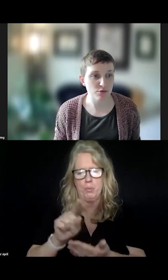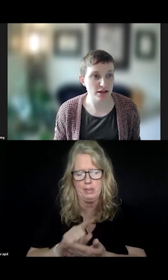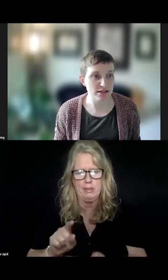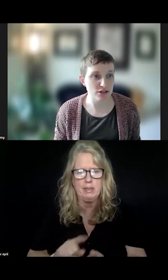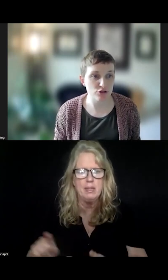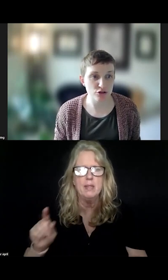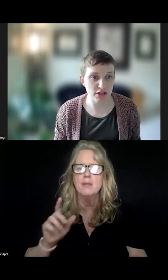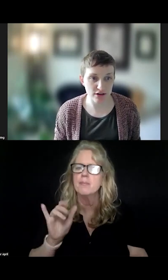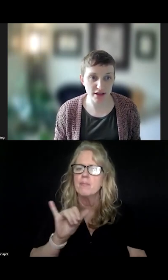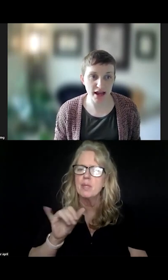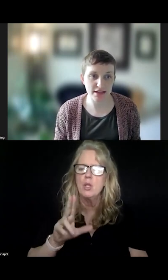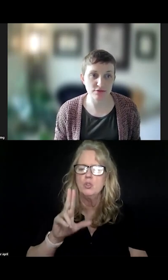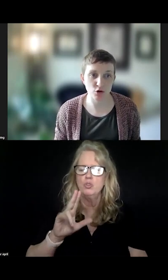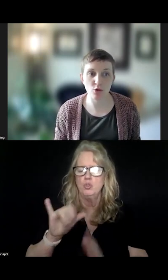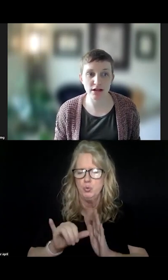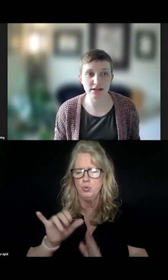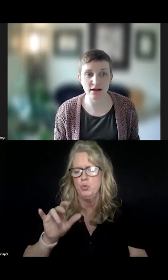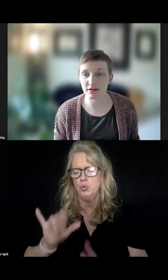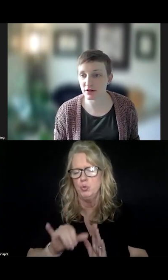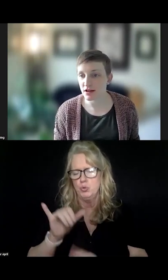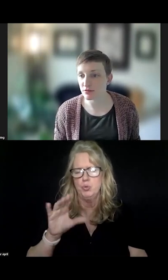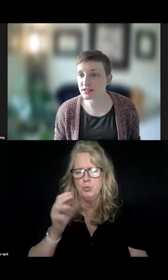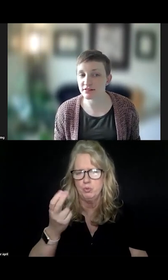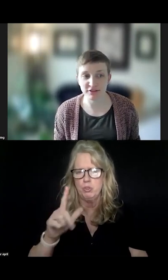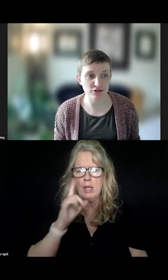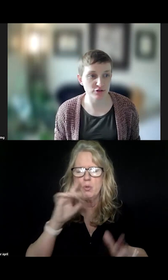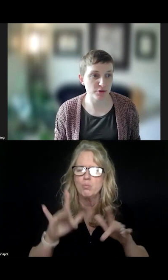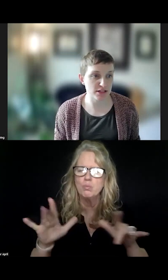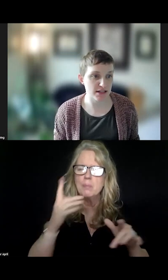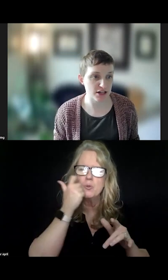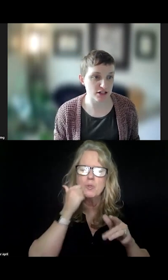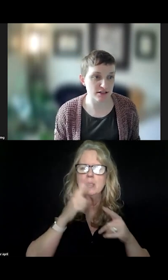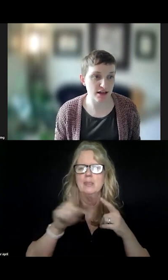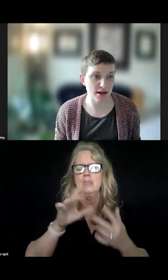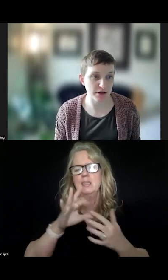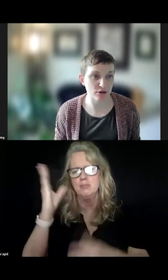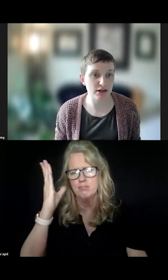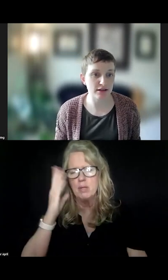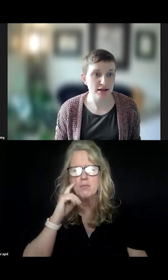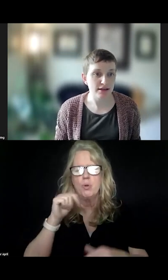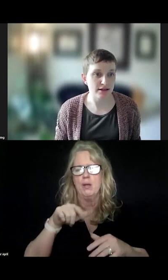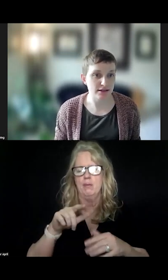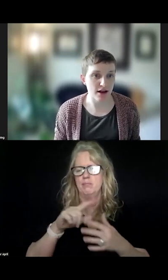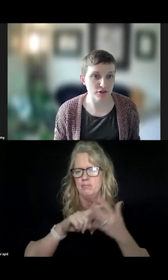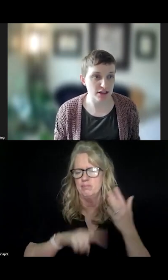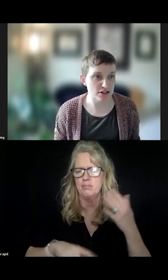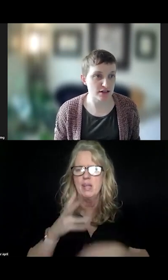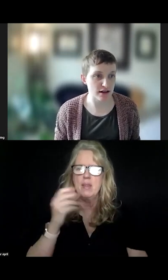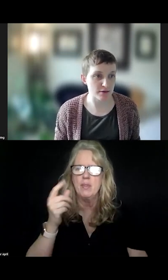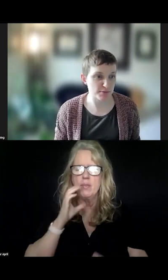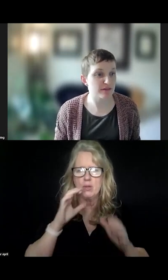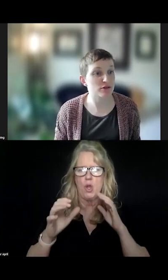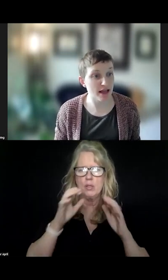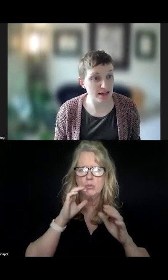as well as the YouTube channel that has recordings of recent featured presentations, including the conversation,